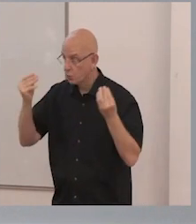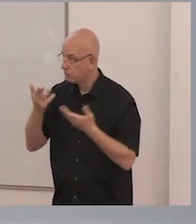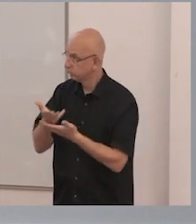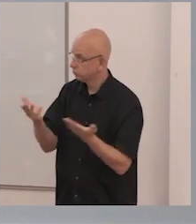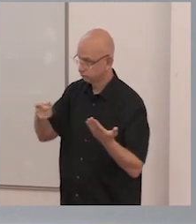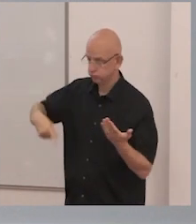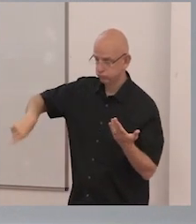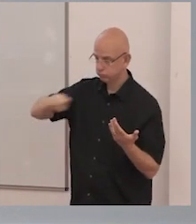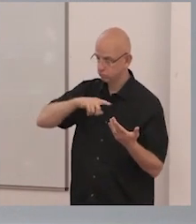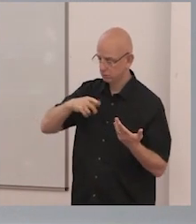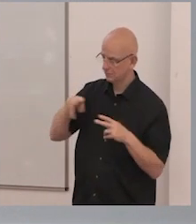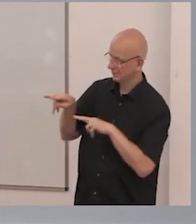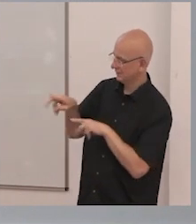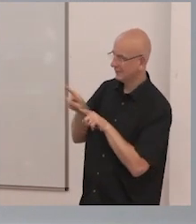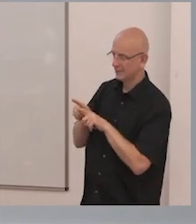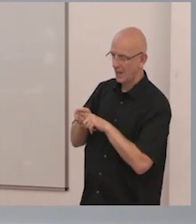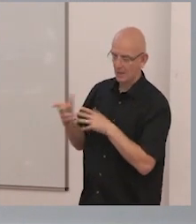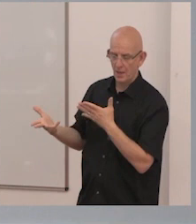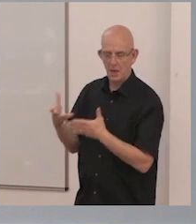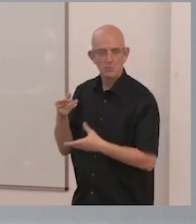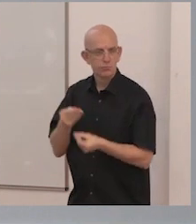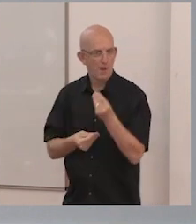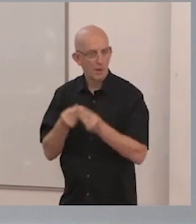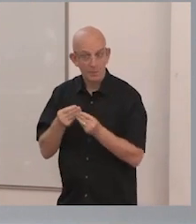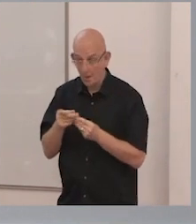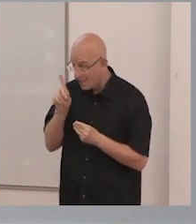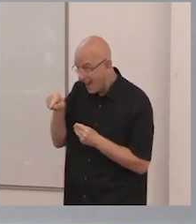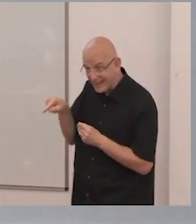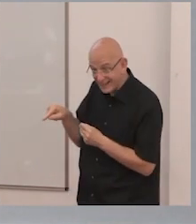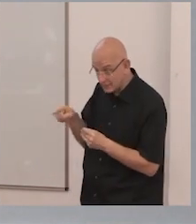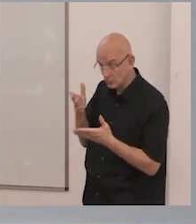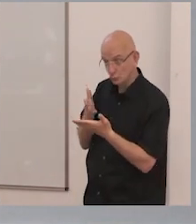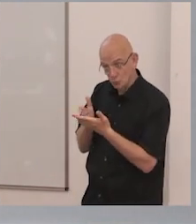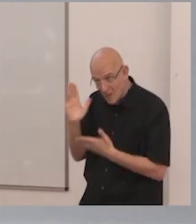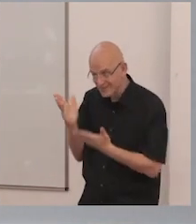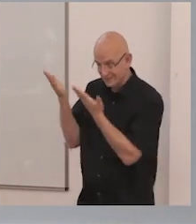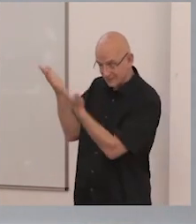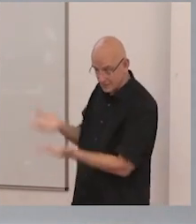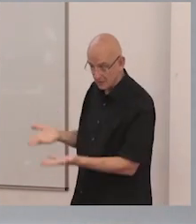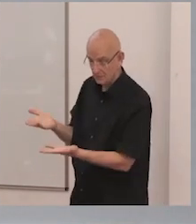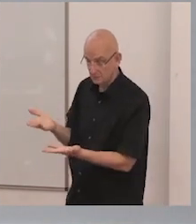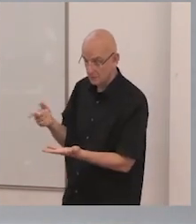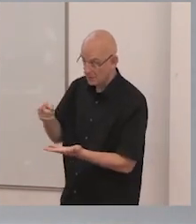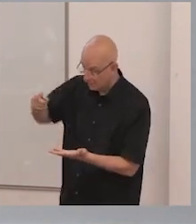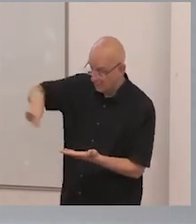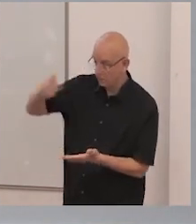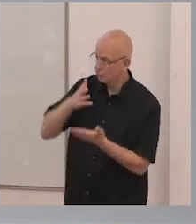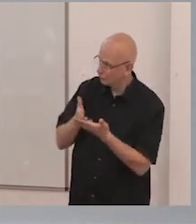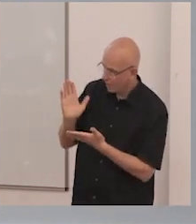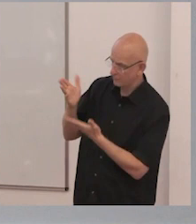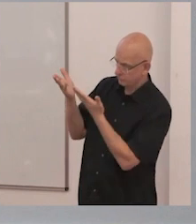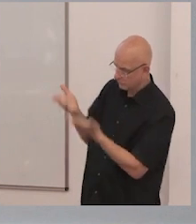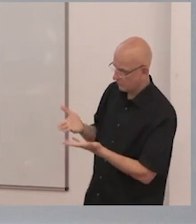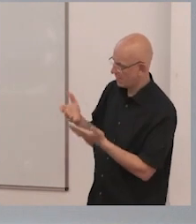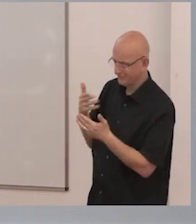experience, with the focus on trying to cure or fix disabled children and young people. So why